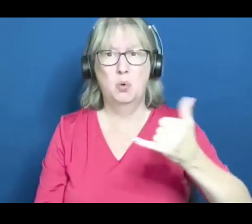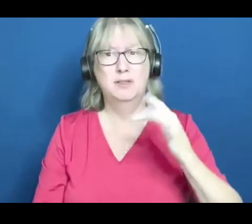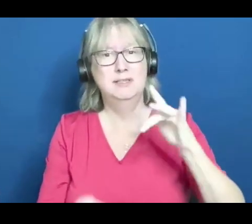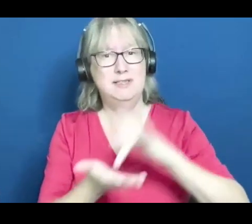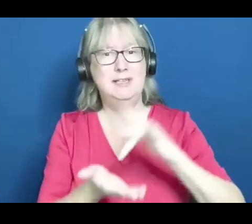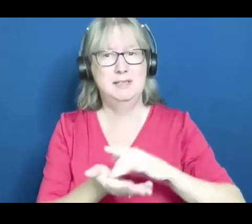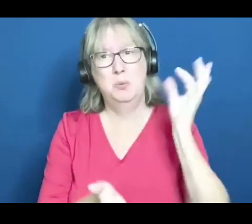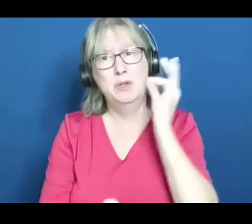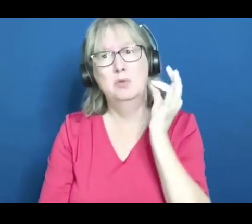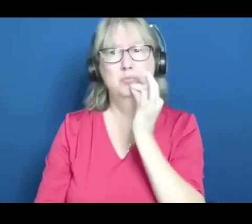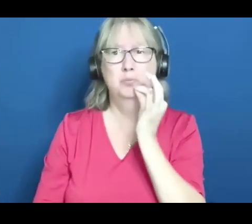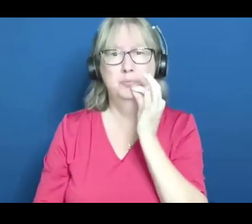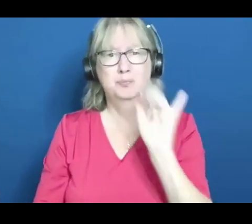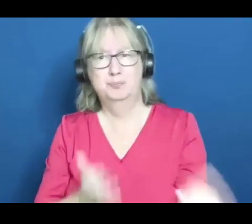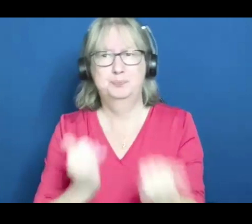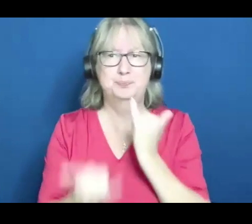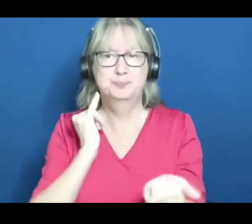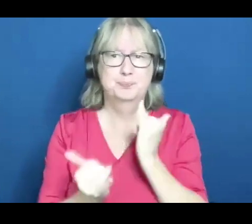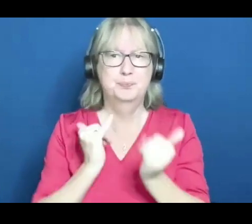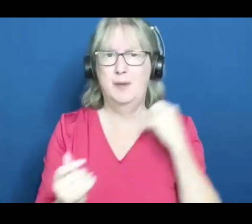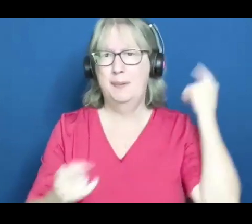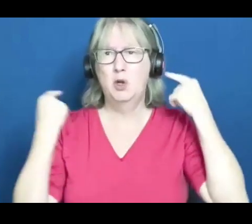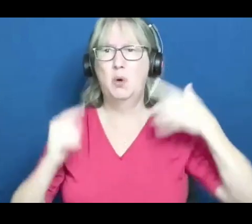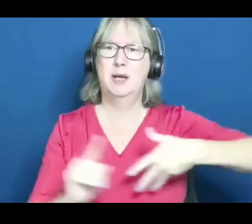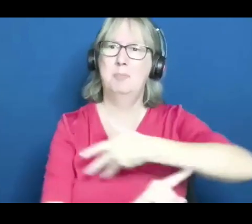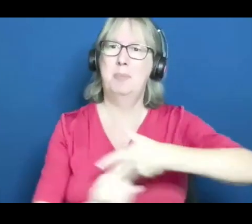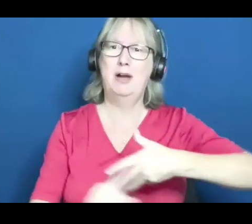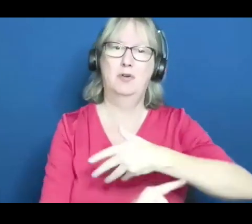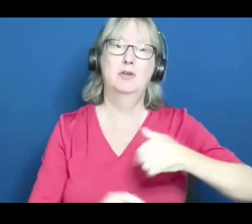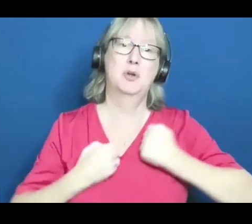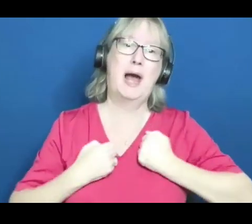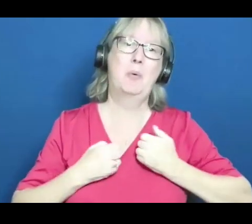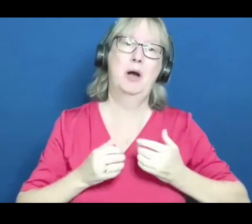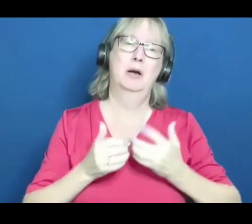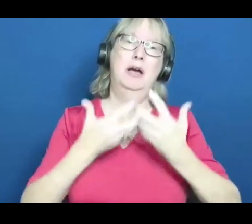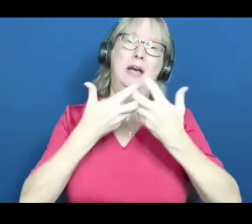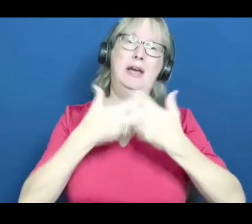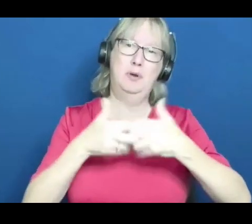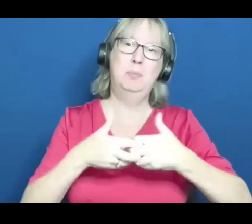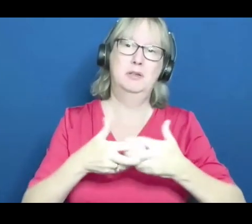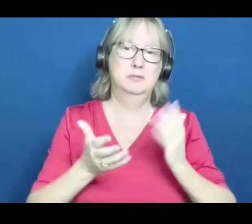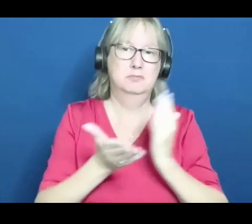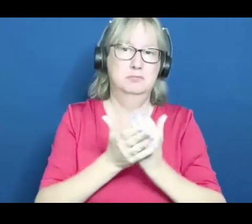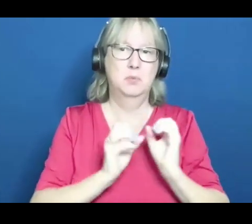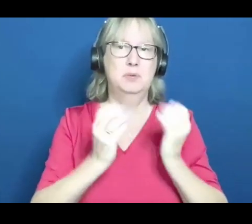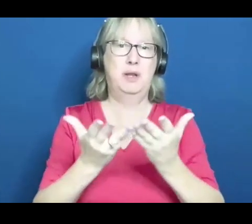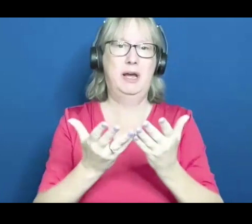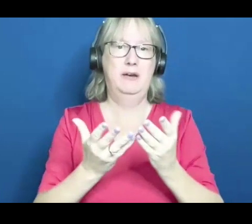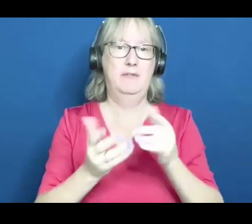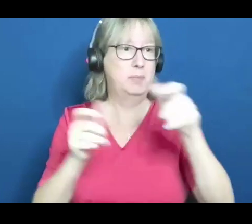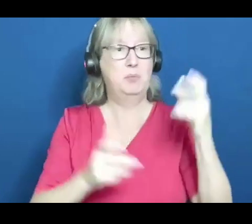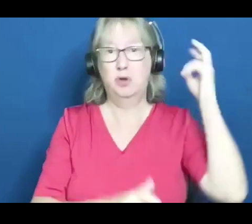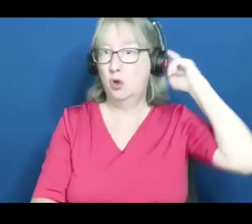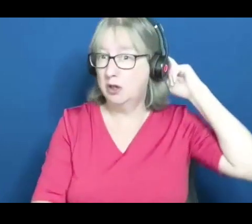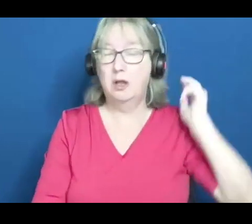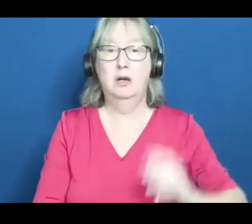But we quite routinely supply our equipment to people wearing cochlear implants and working in call